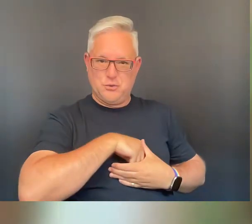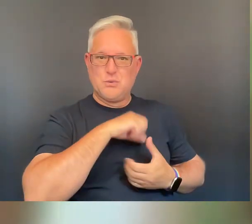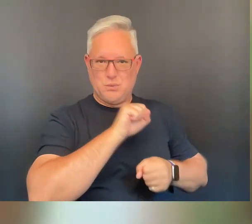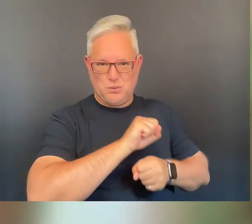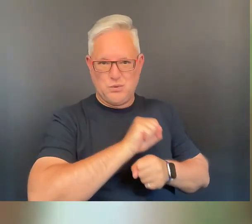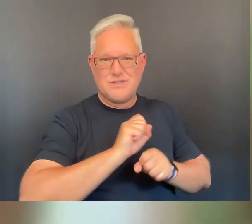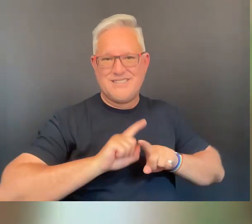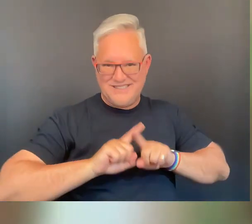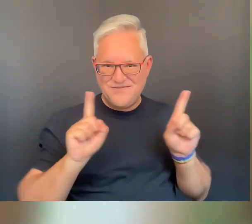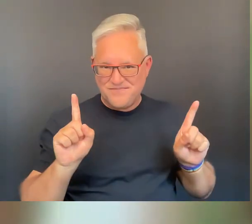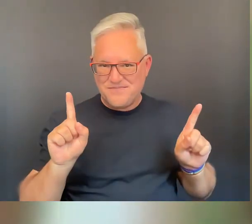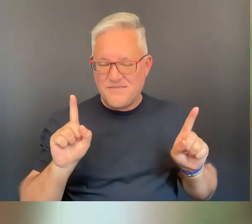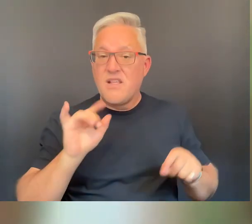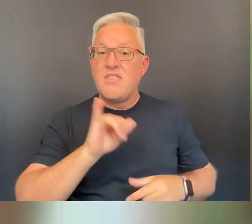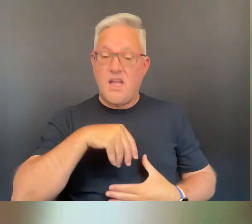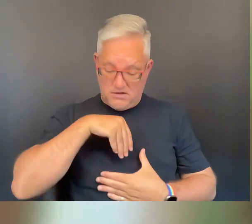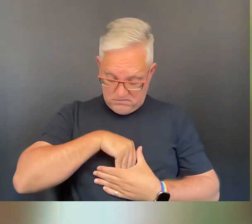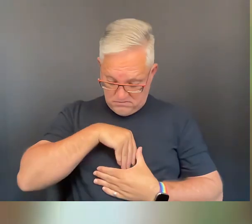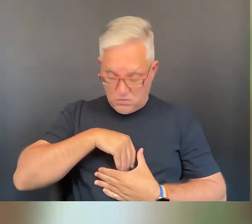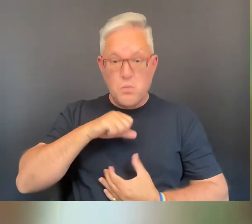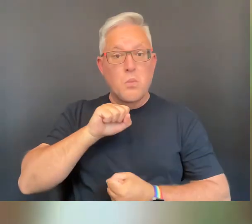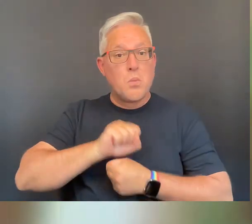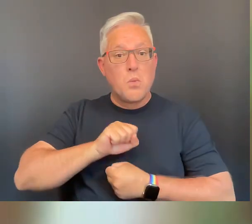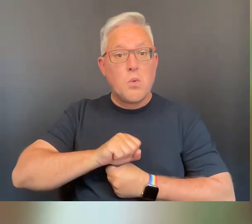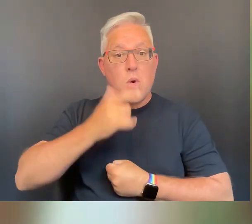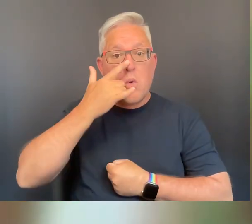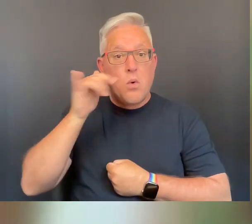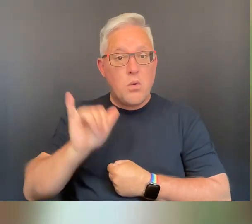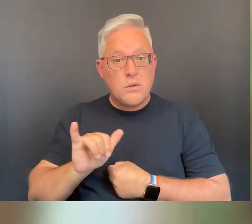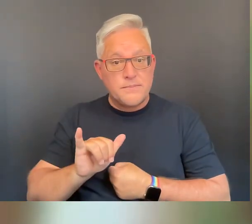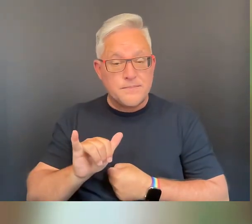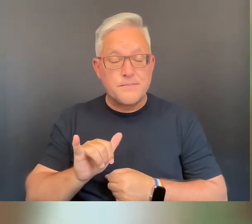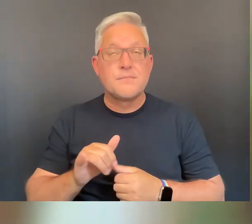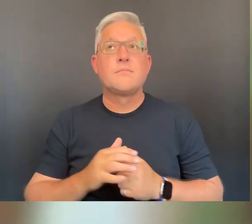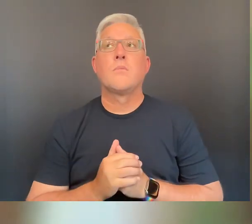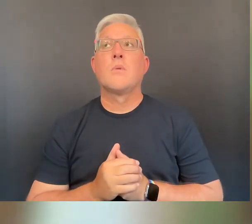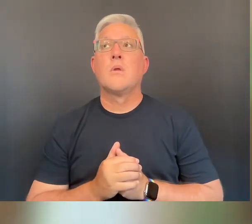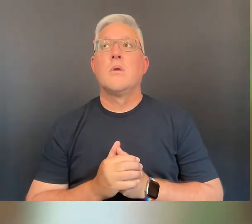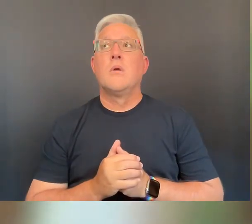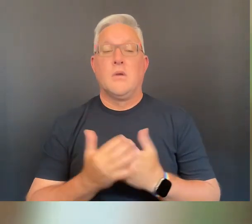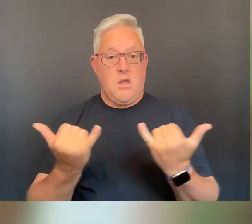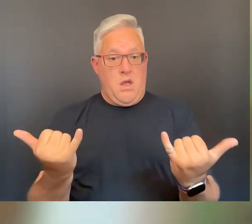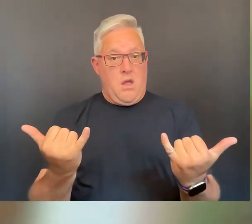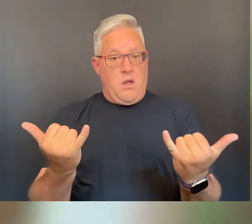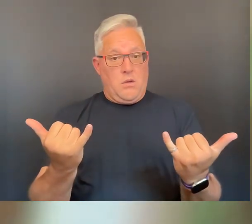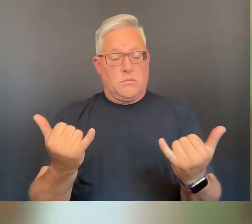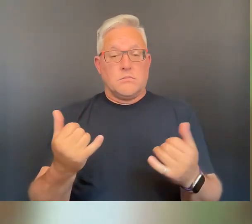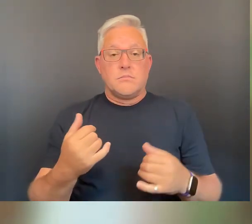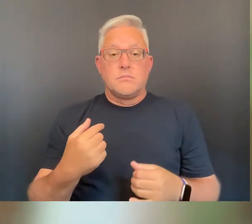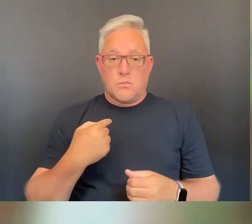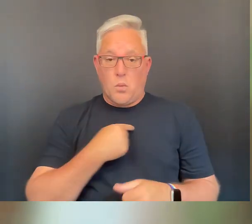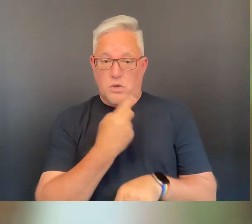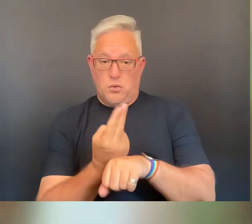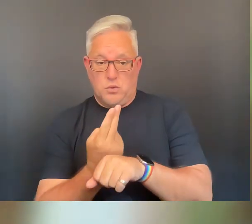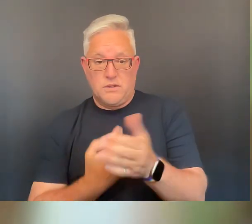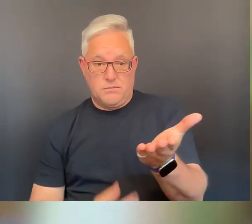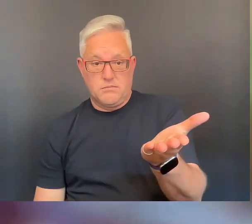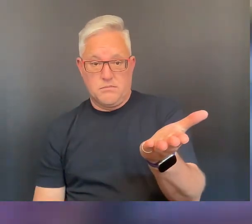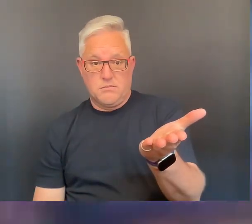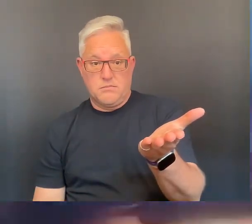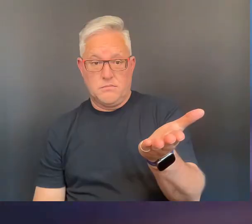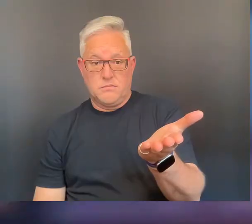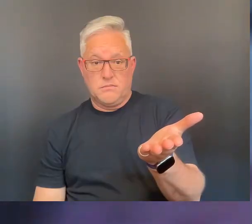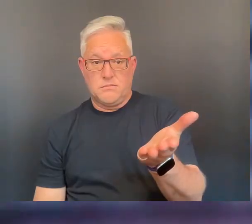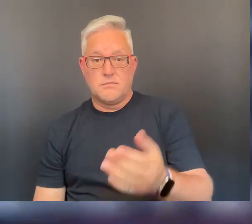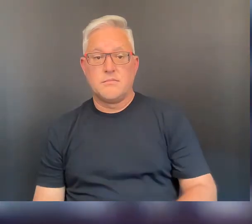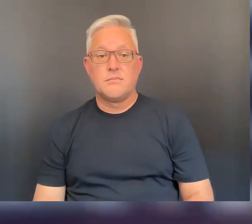So some of the internal work, that we're embarking on now is we're going to